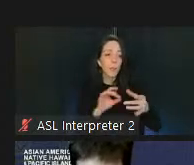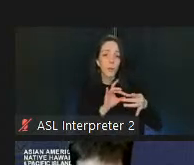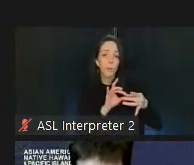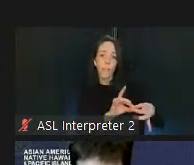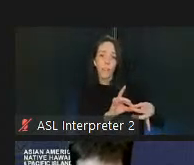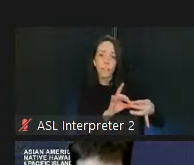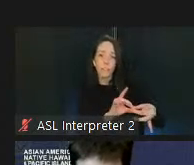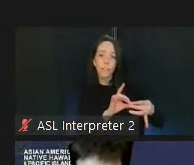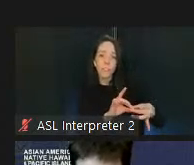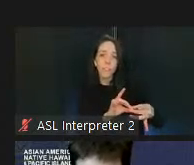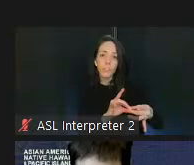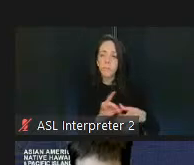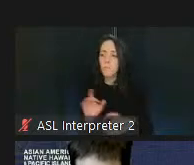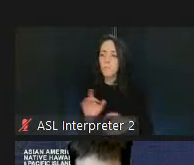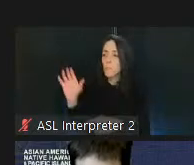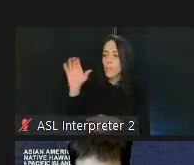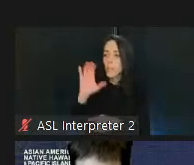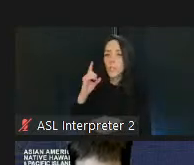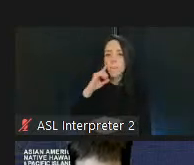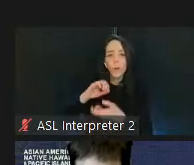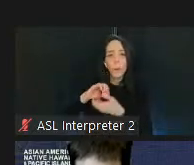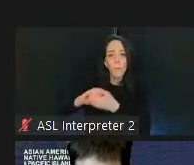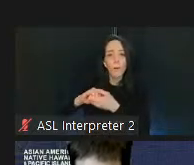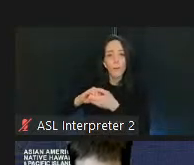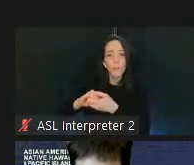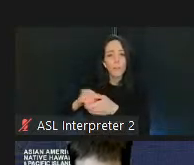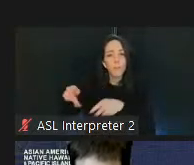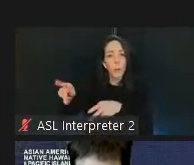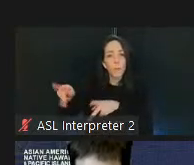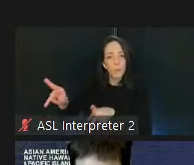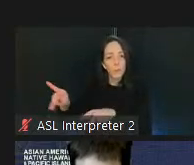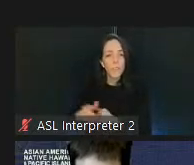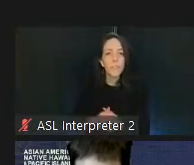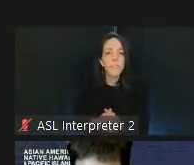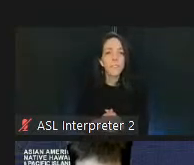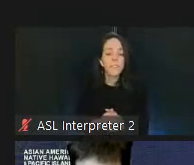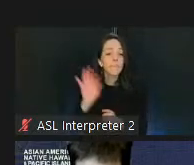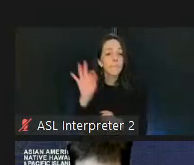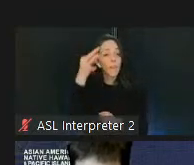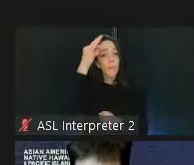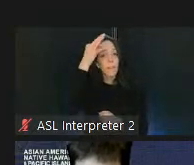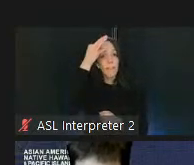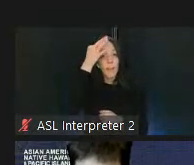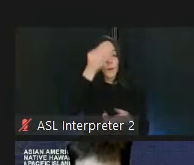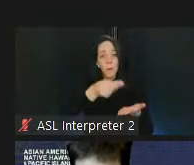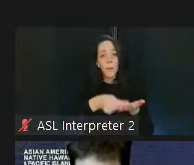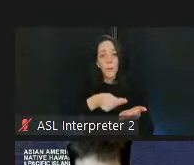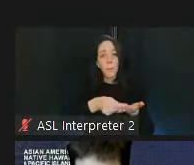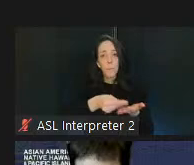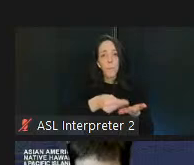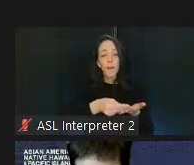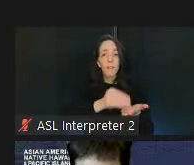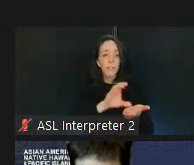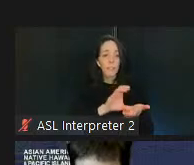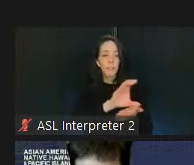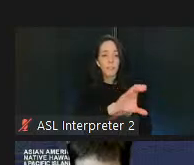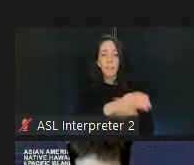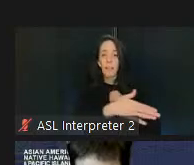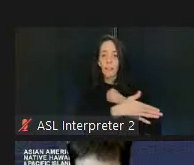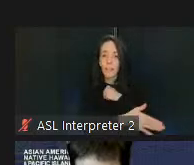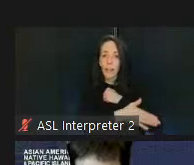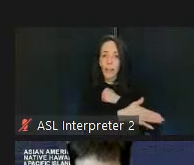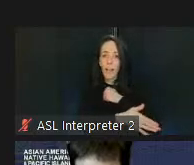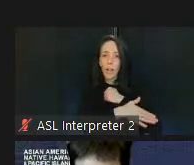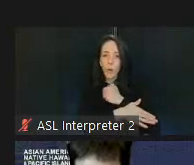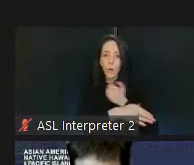and seeking partnership opportunities. Federal stimulus dollars allocated to the county and to